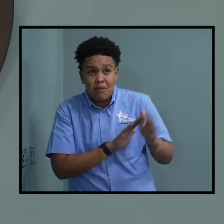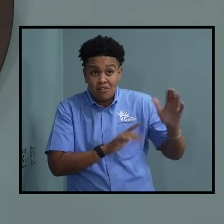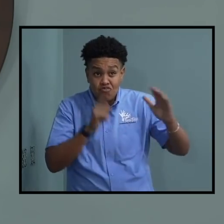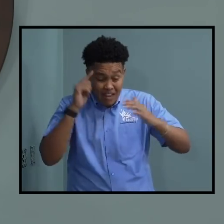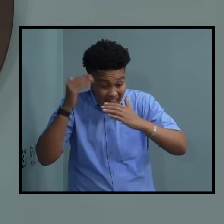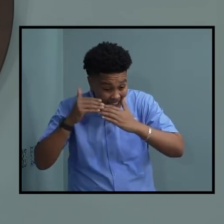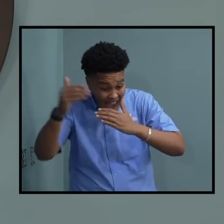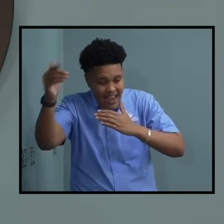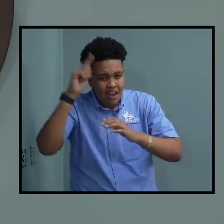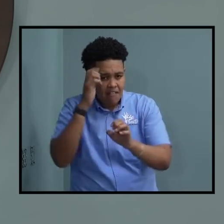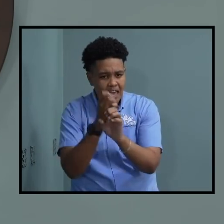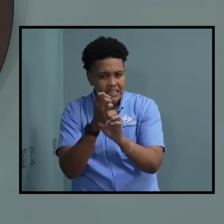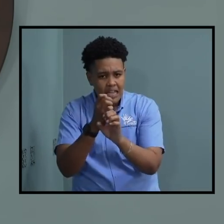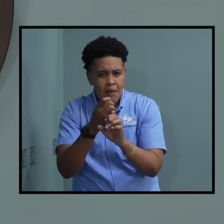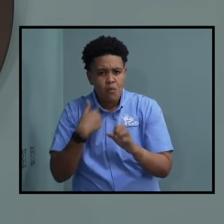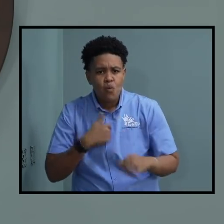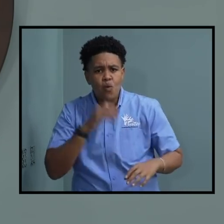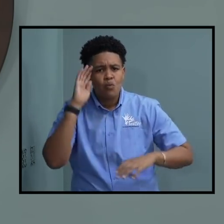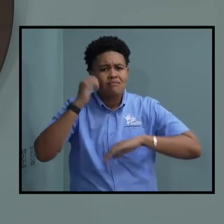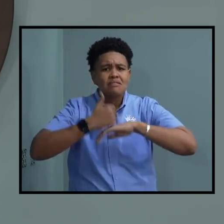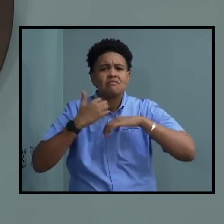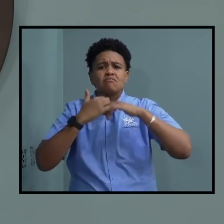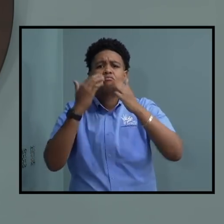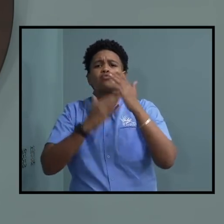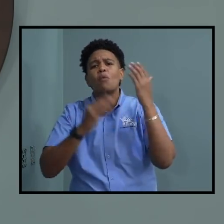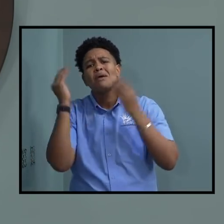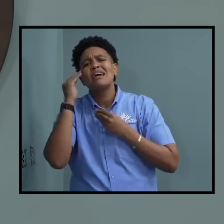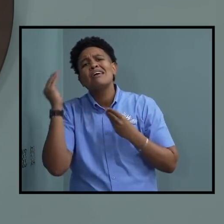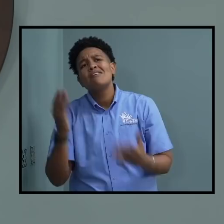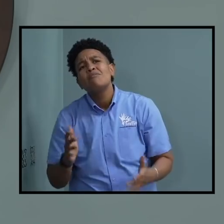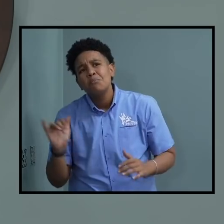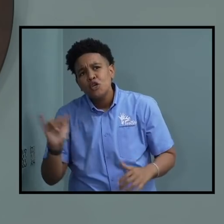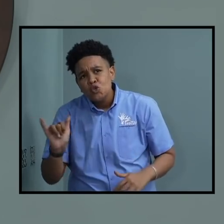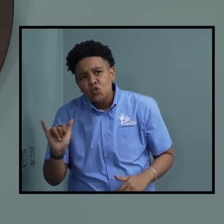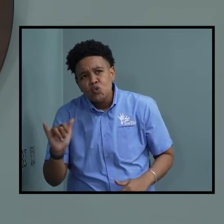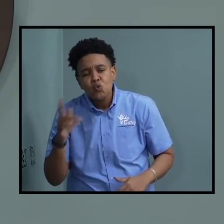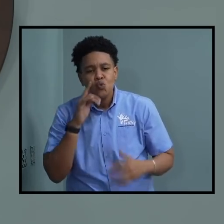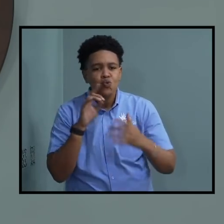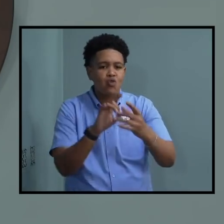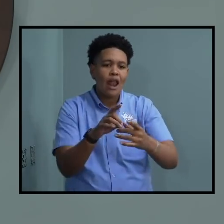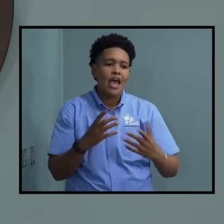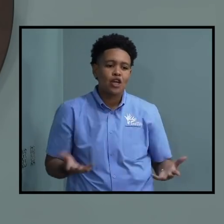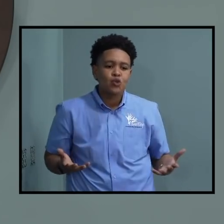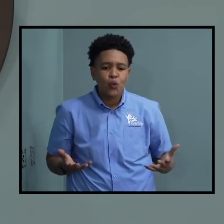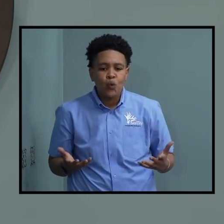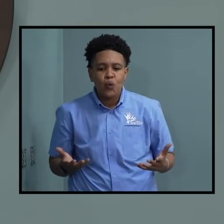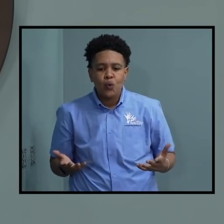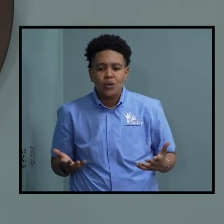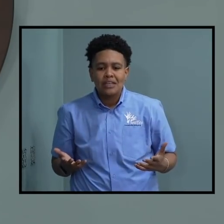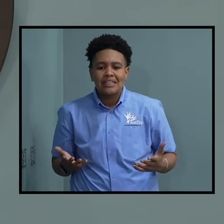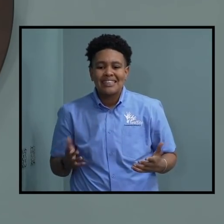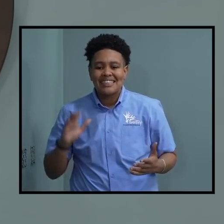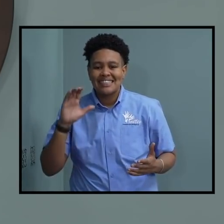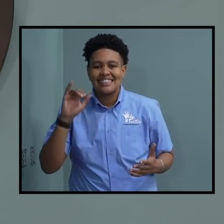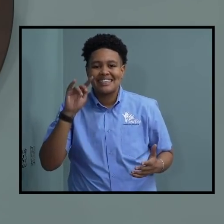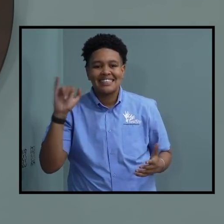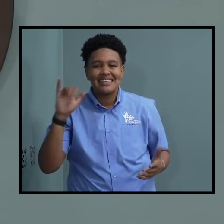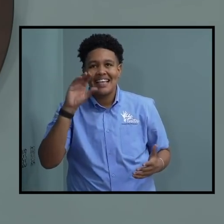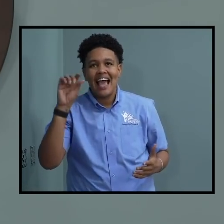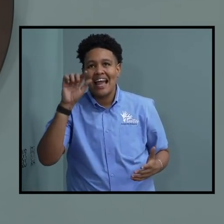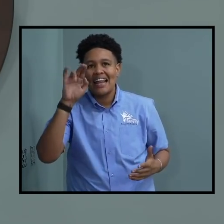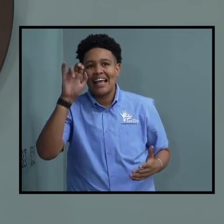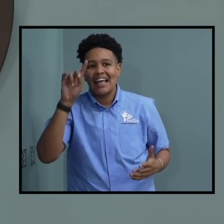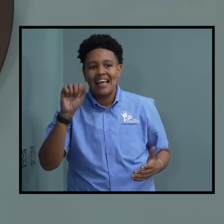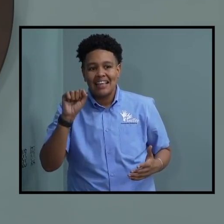ahead of the exam. We would have put out some information as well with regards to City and Guilds.